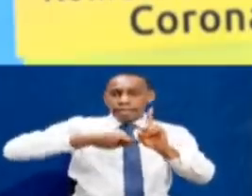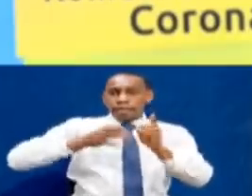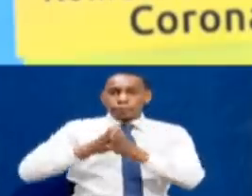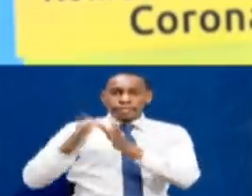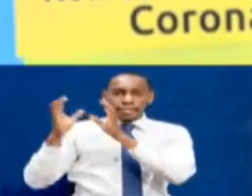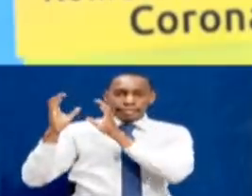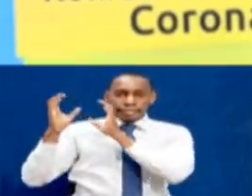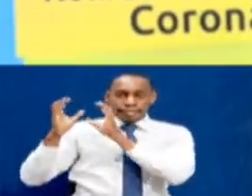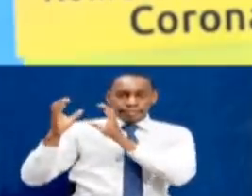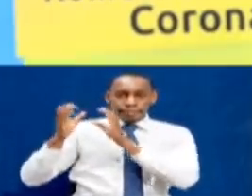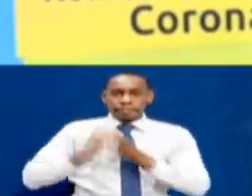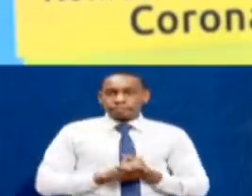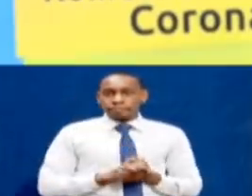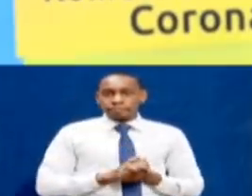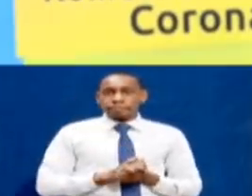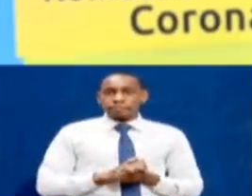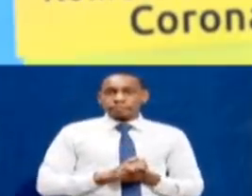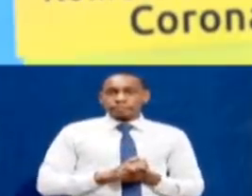and Kilifi